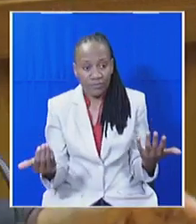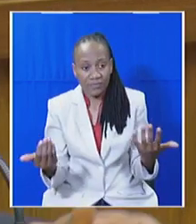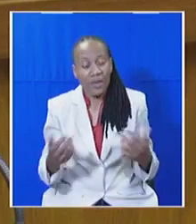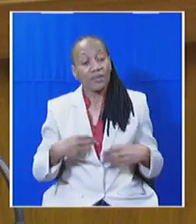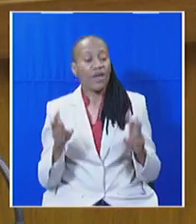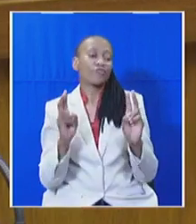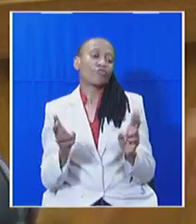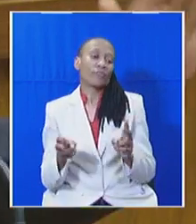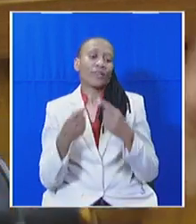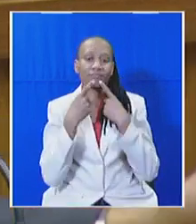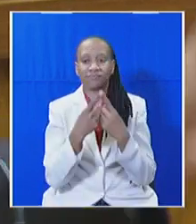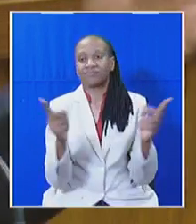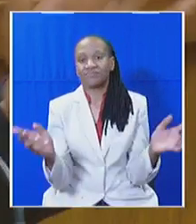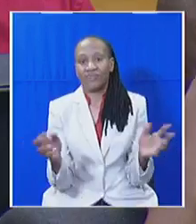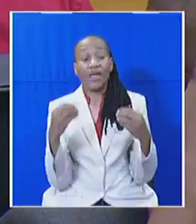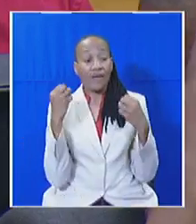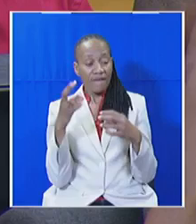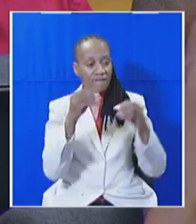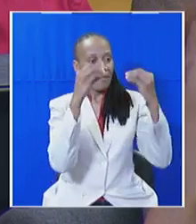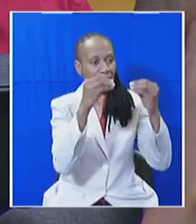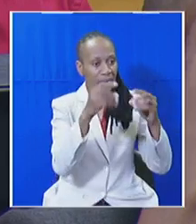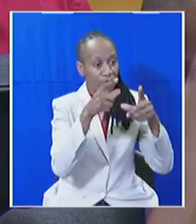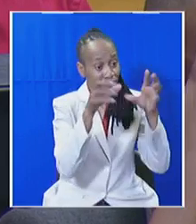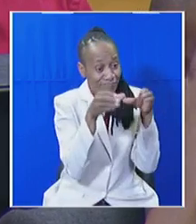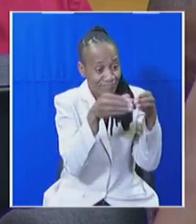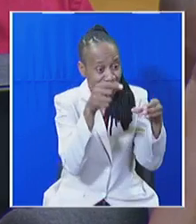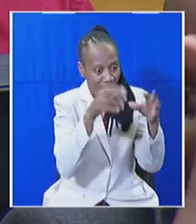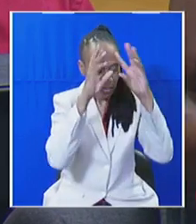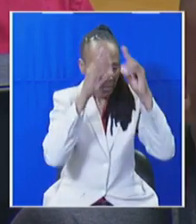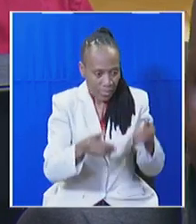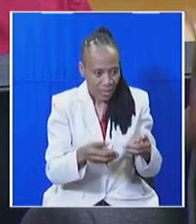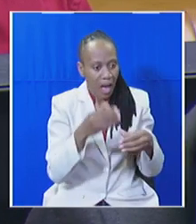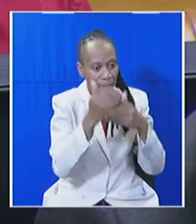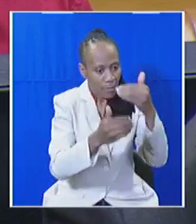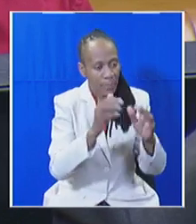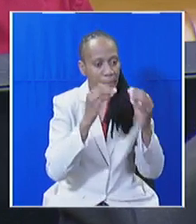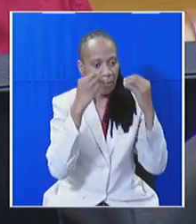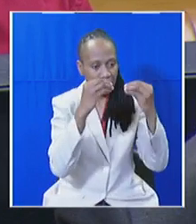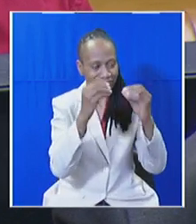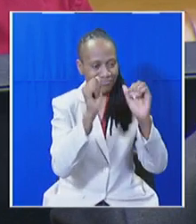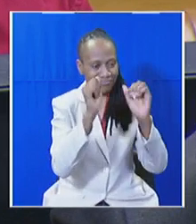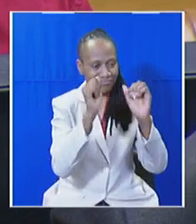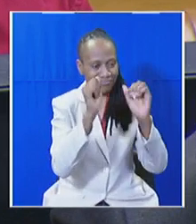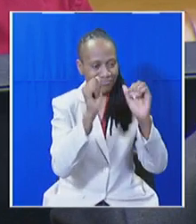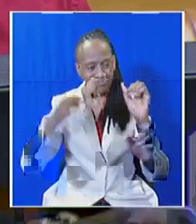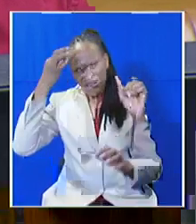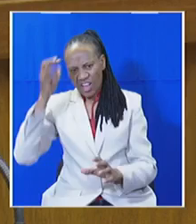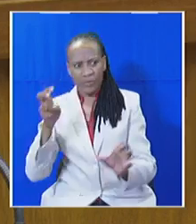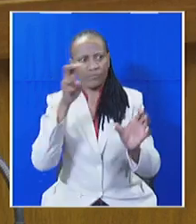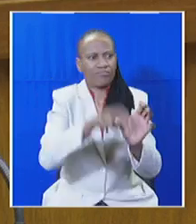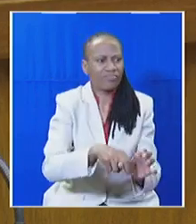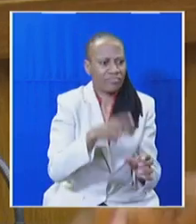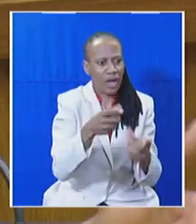general principle that if companies take decisions about their companies, government can't come to